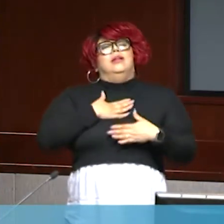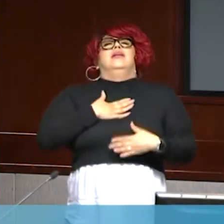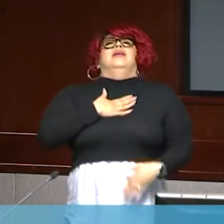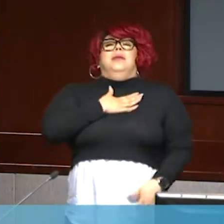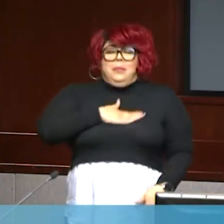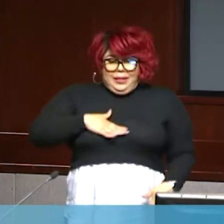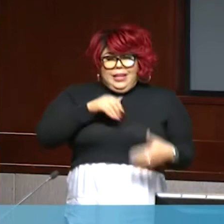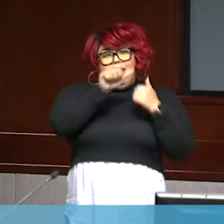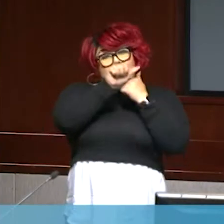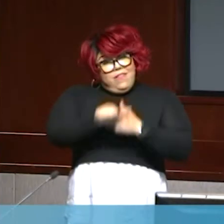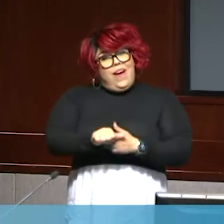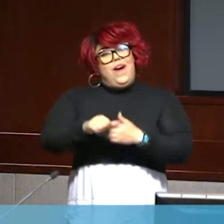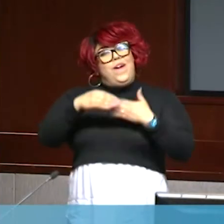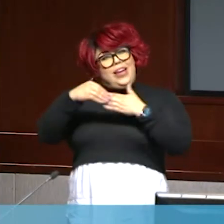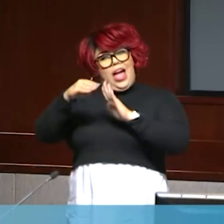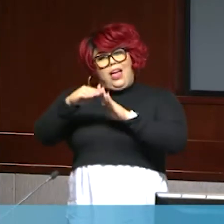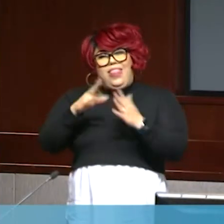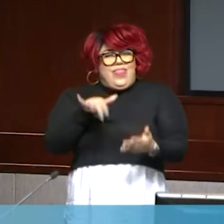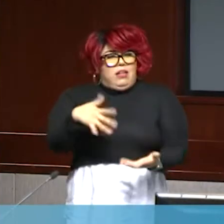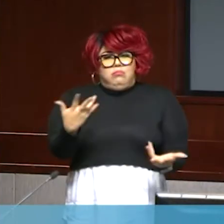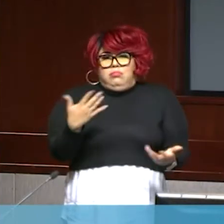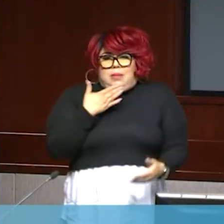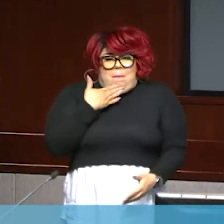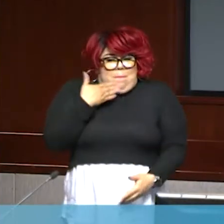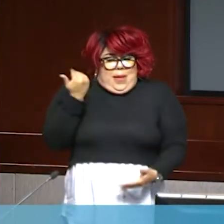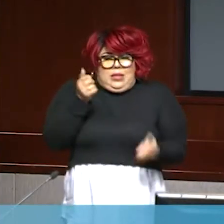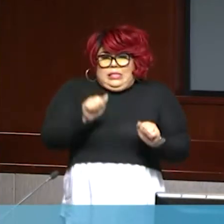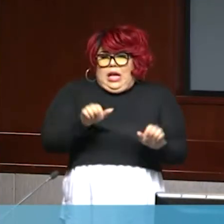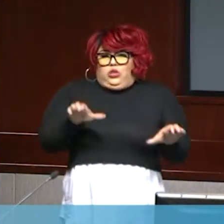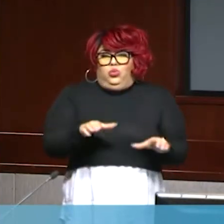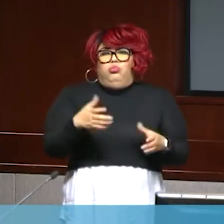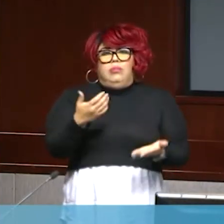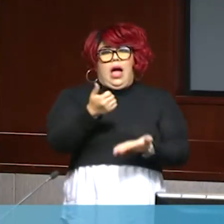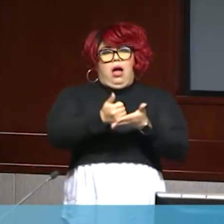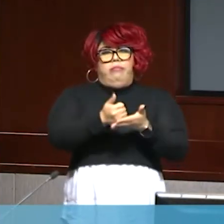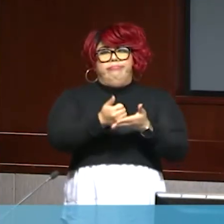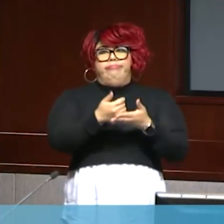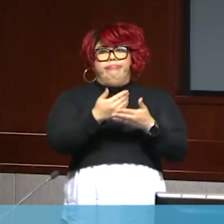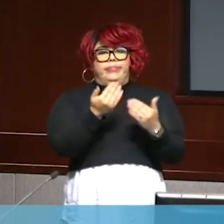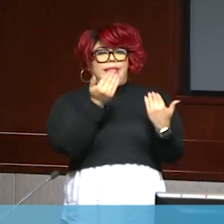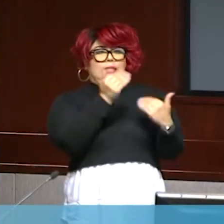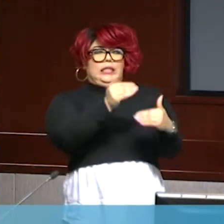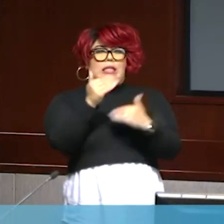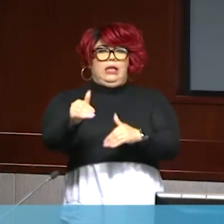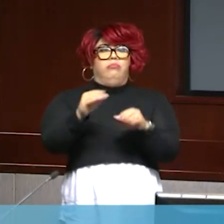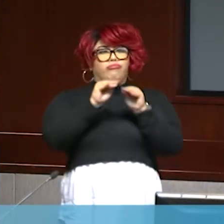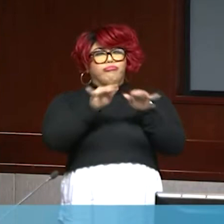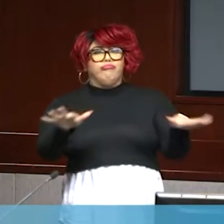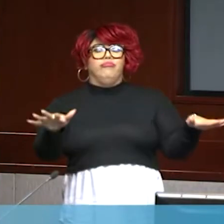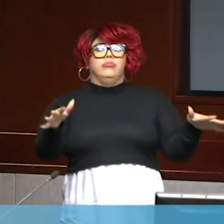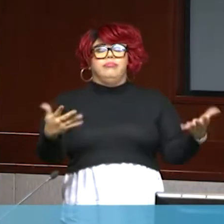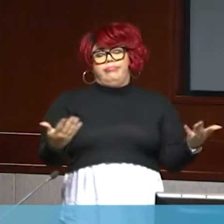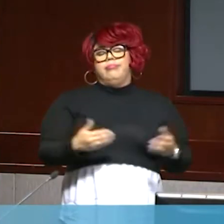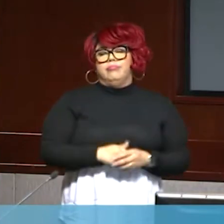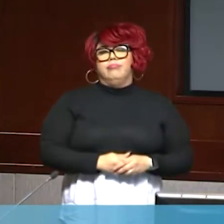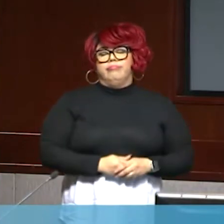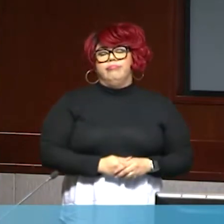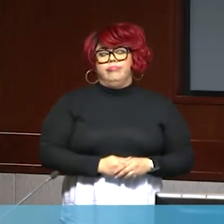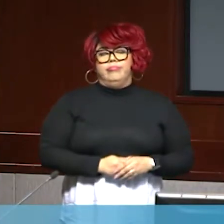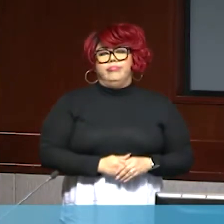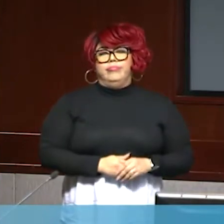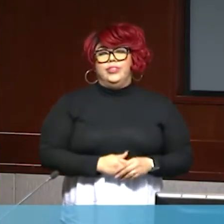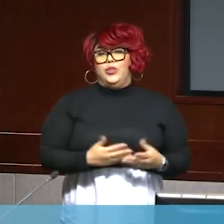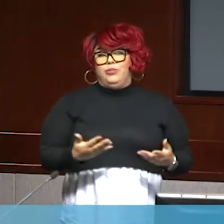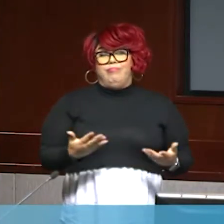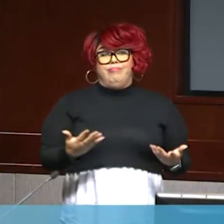do that. That's the very best thing that we could be doing in order to manage the spread of this. And again, at the end of the day, this